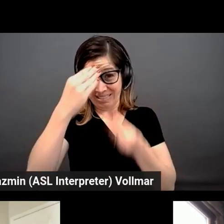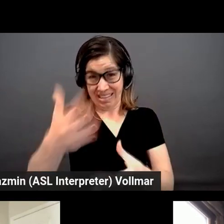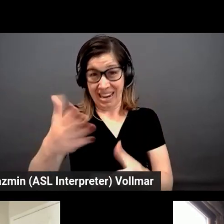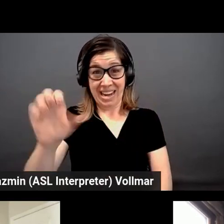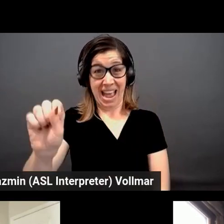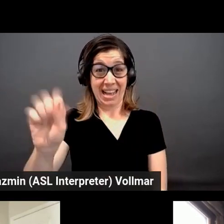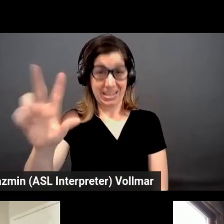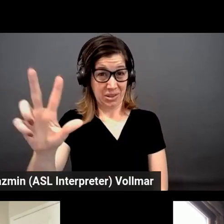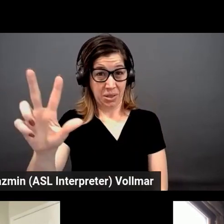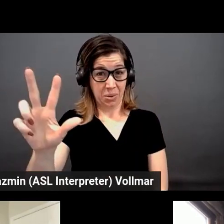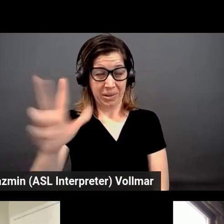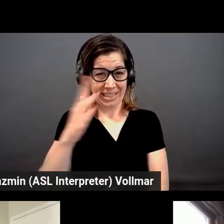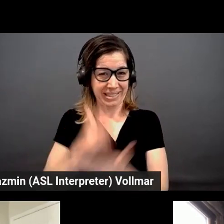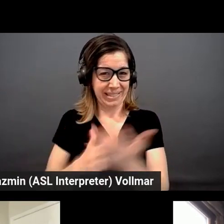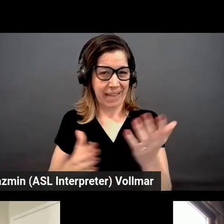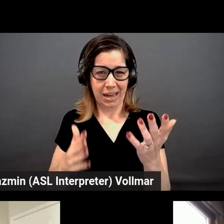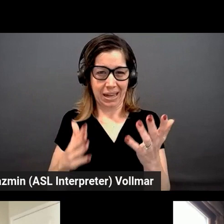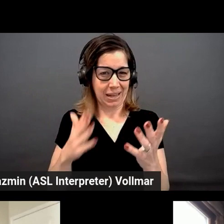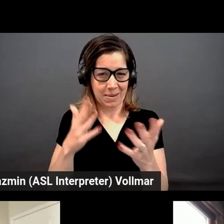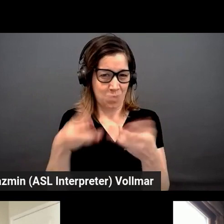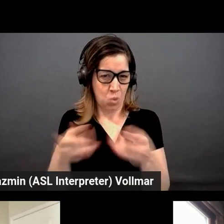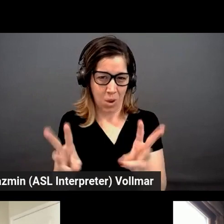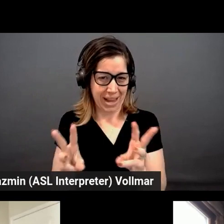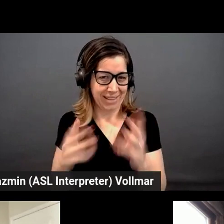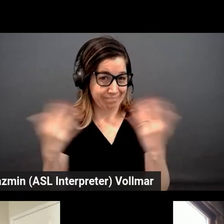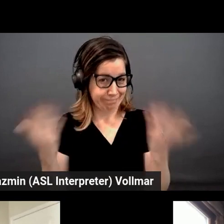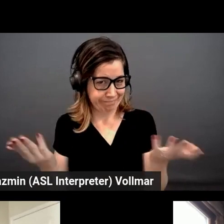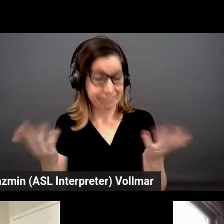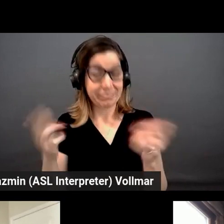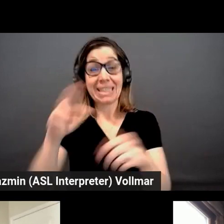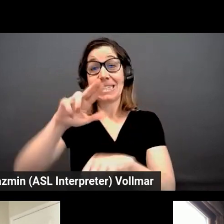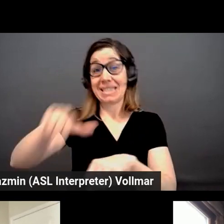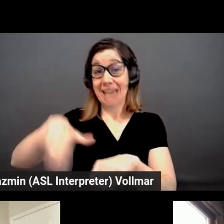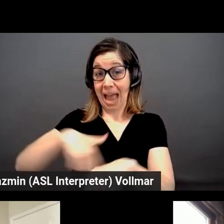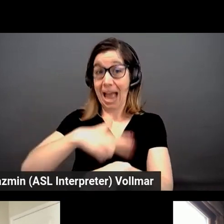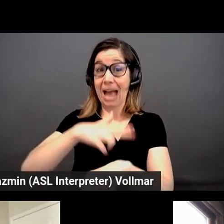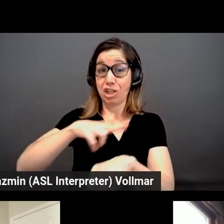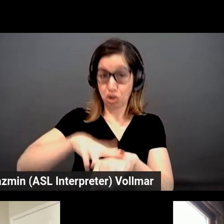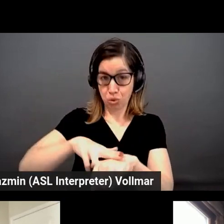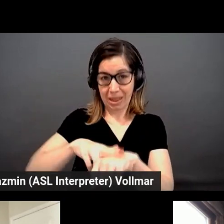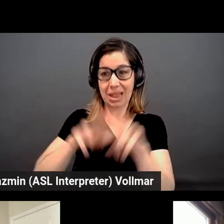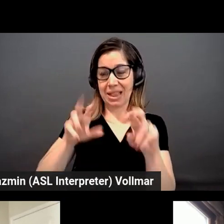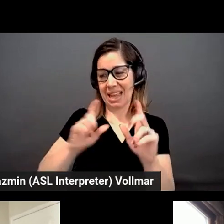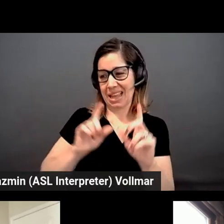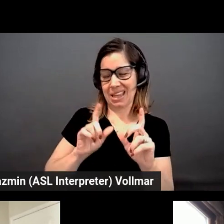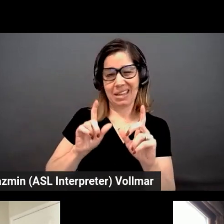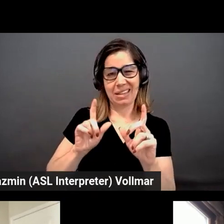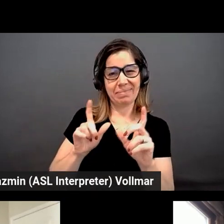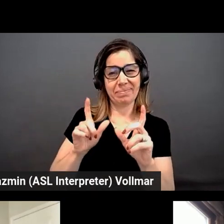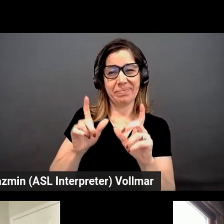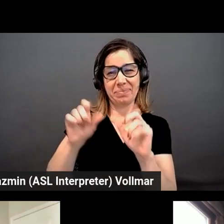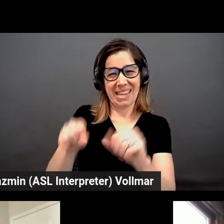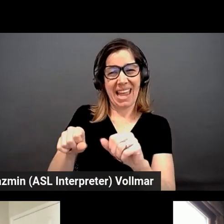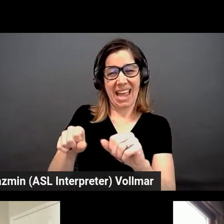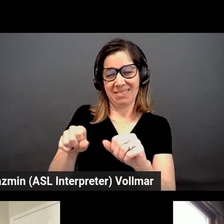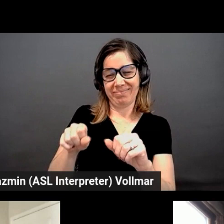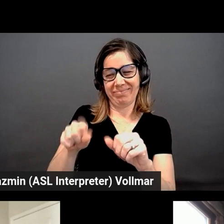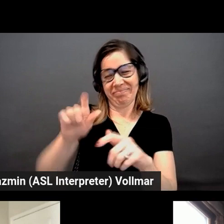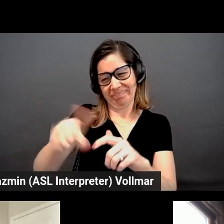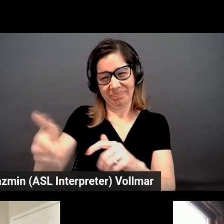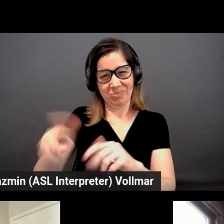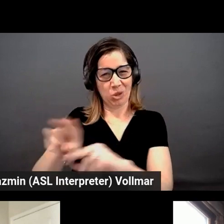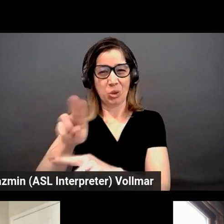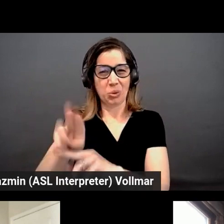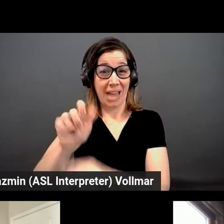some shape or form. And it naturally lends itself very well to being used in our AWS